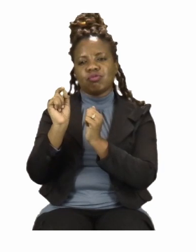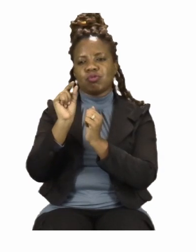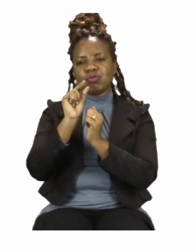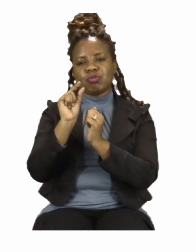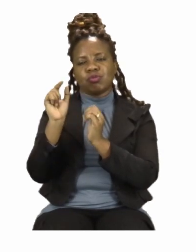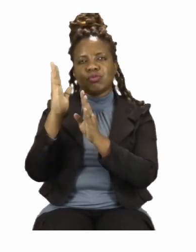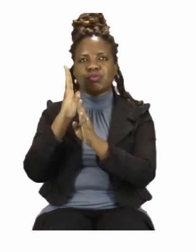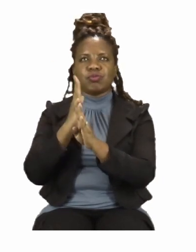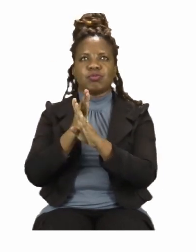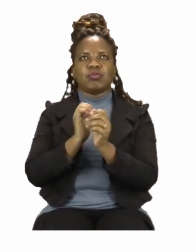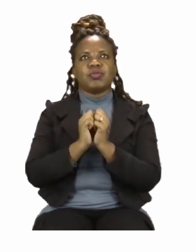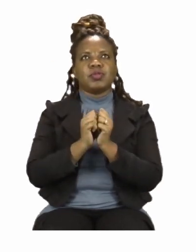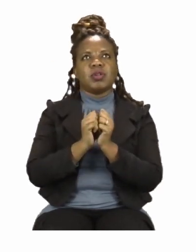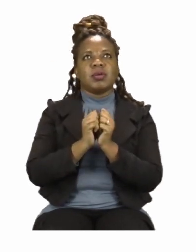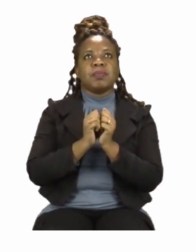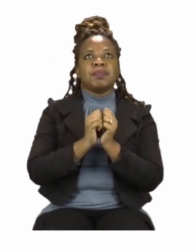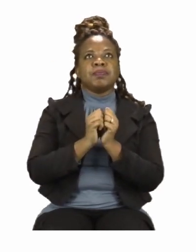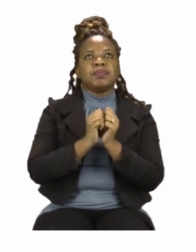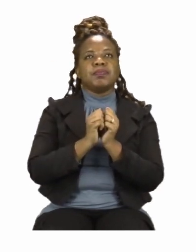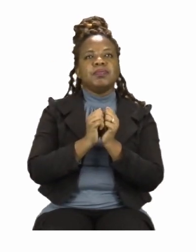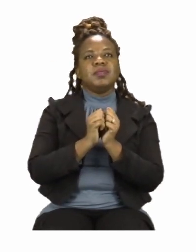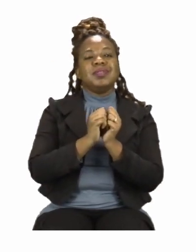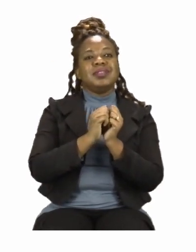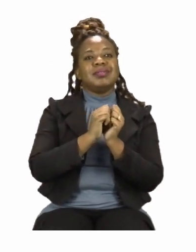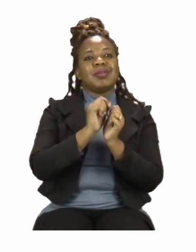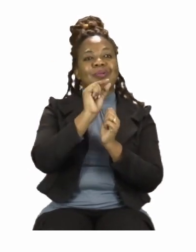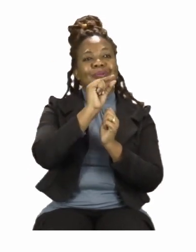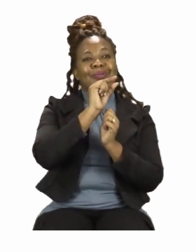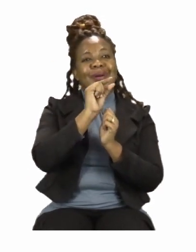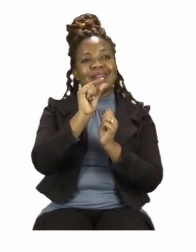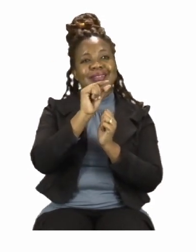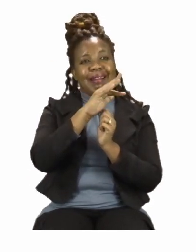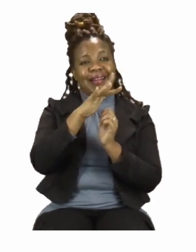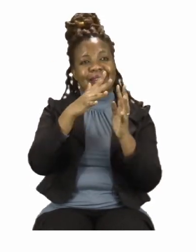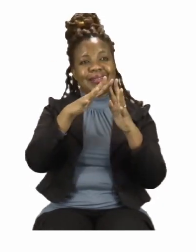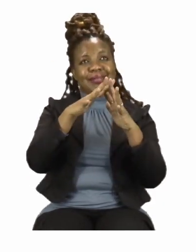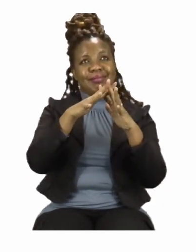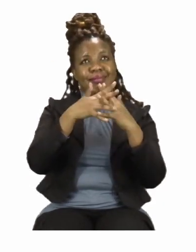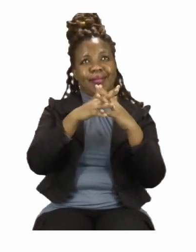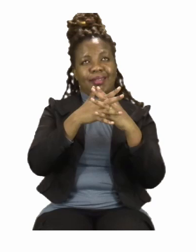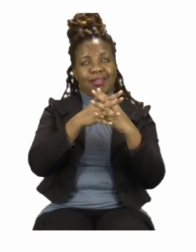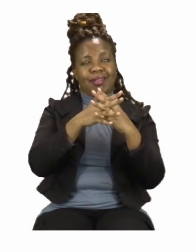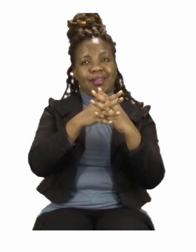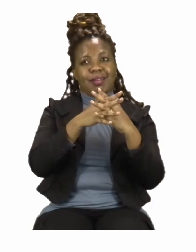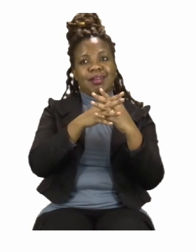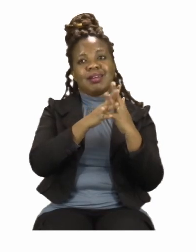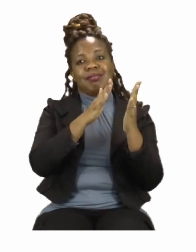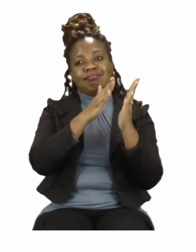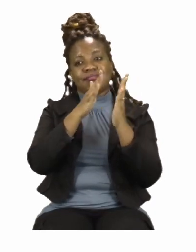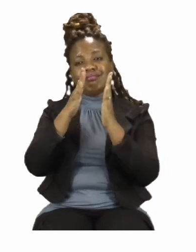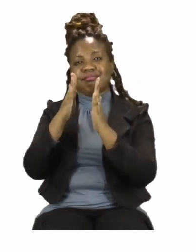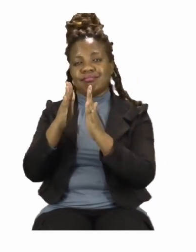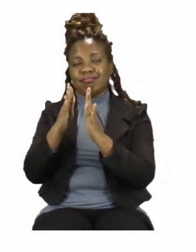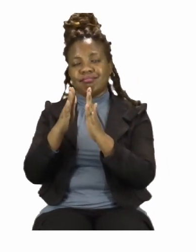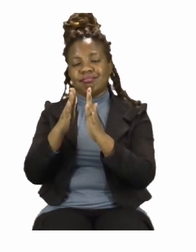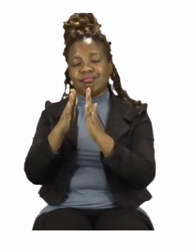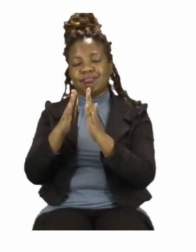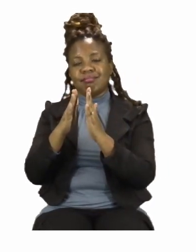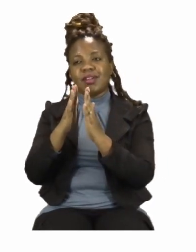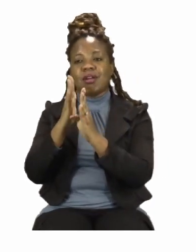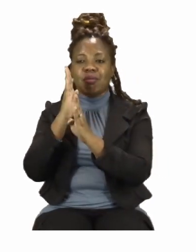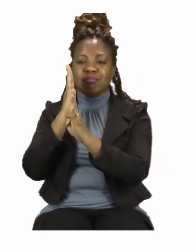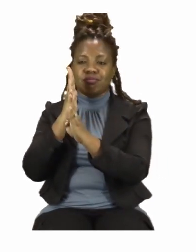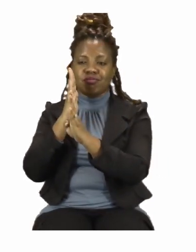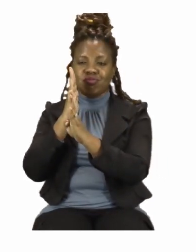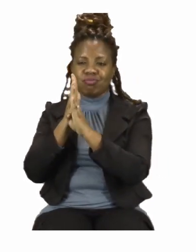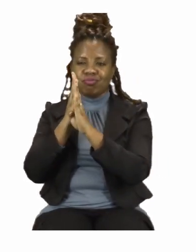you an example of what they would like you to do. As you can see, the word was scrambled, but they